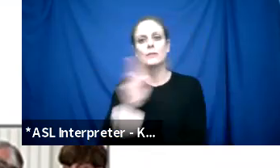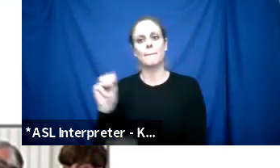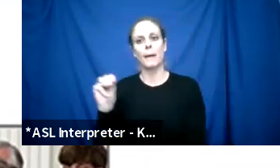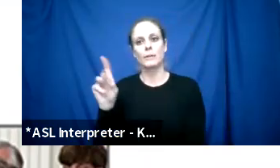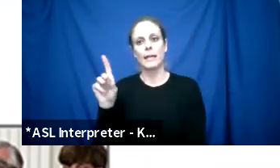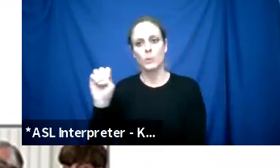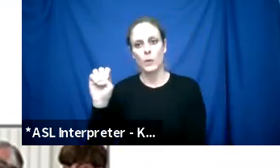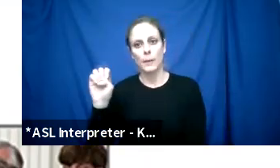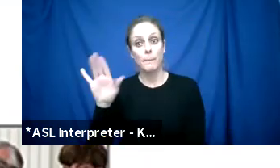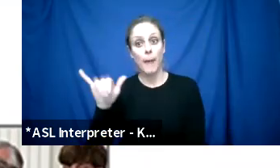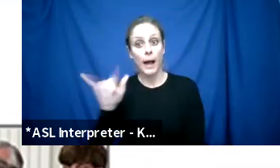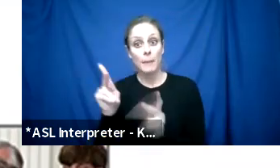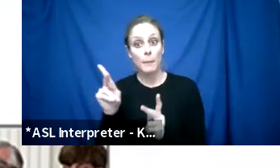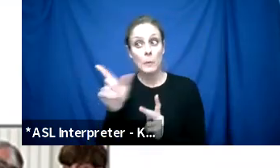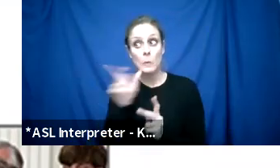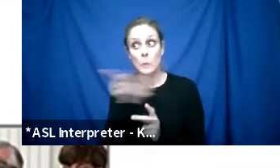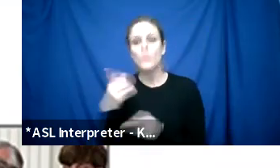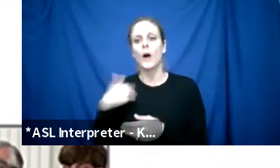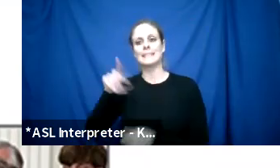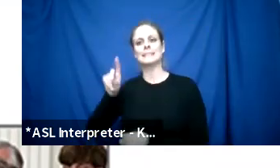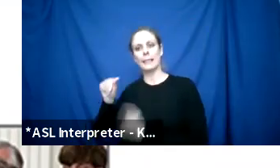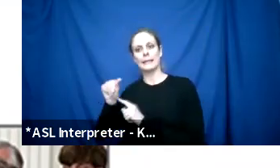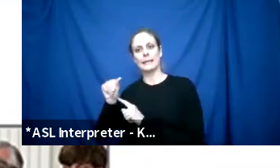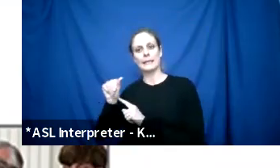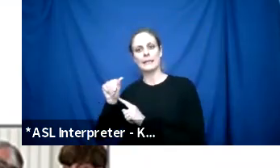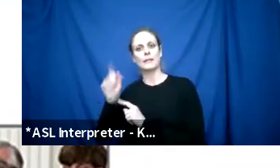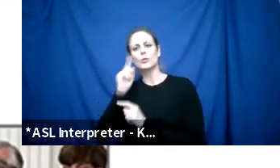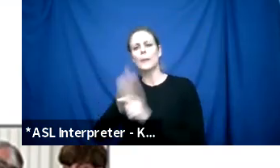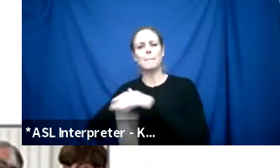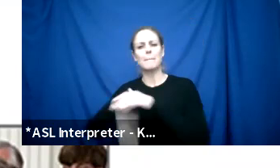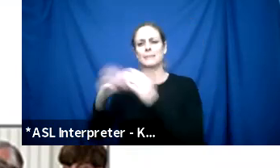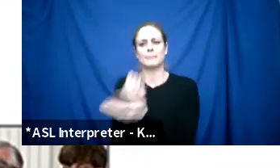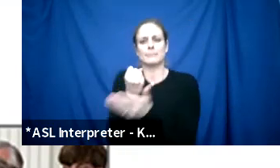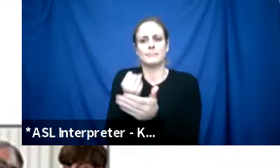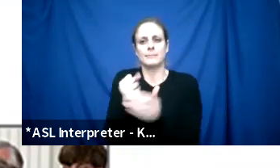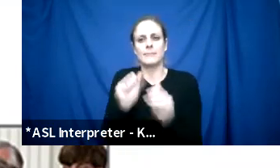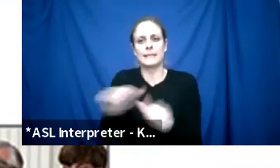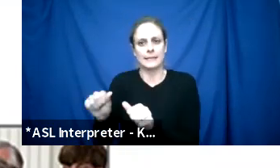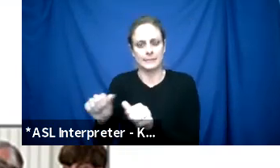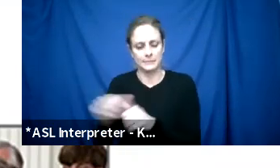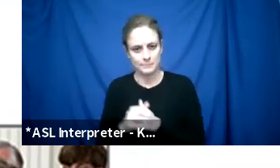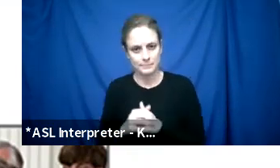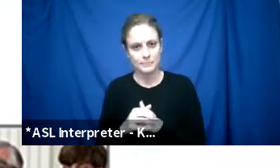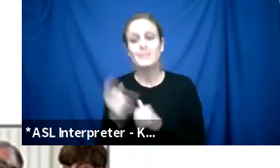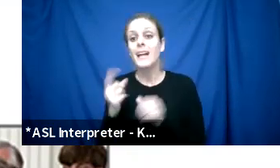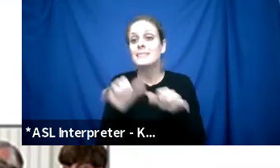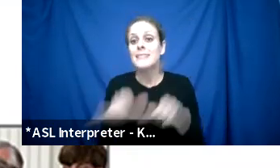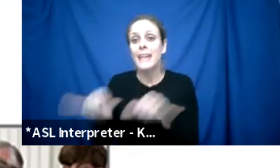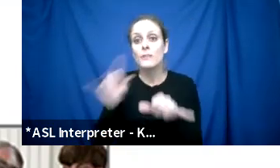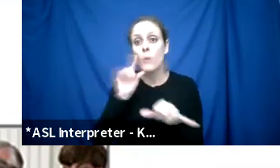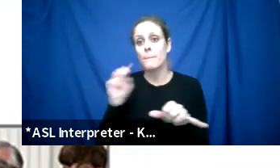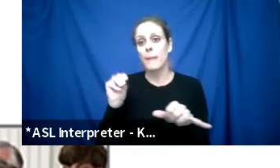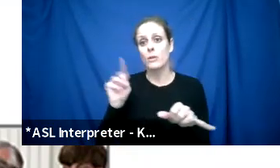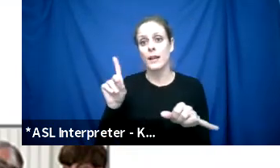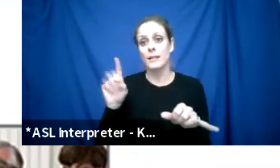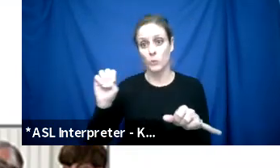by people with disabilities to the maximum extent possible. Now, the standards for medical diagnostic